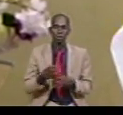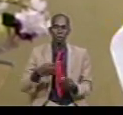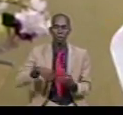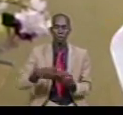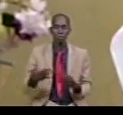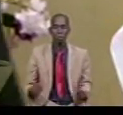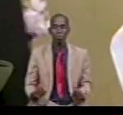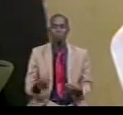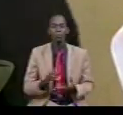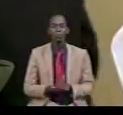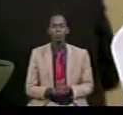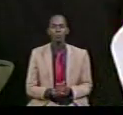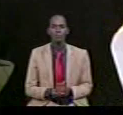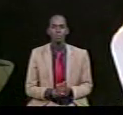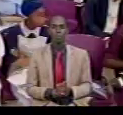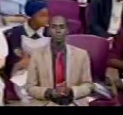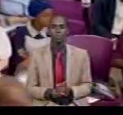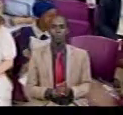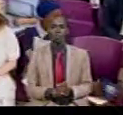God bless.